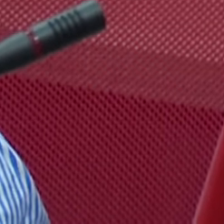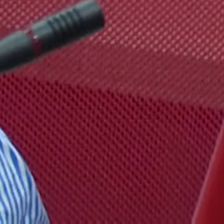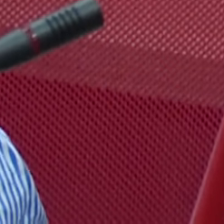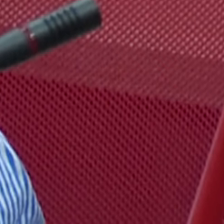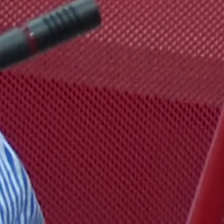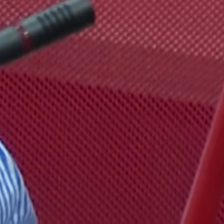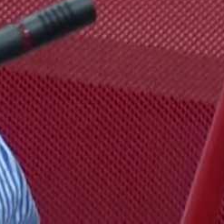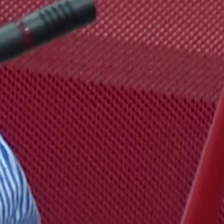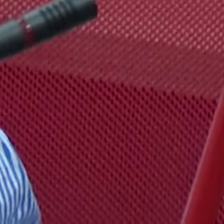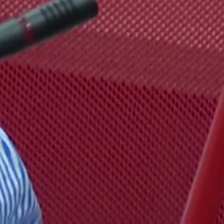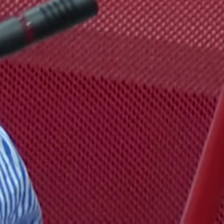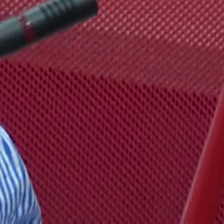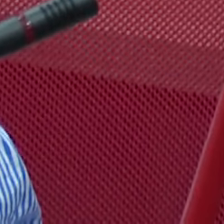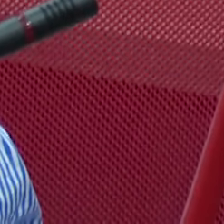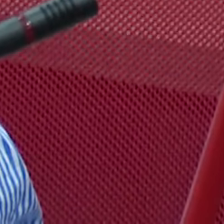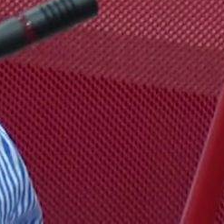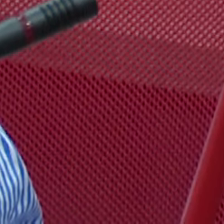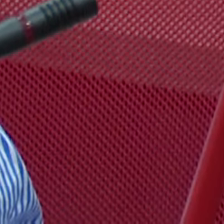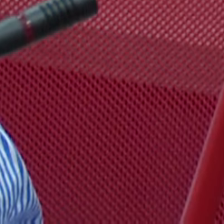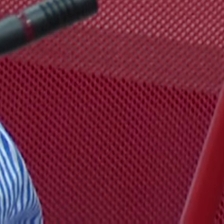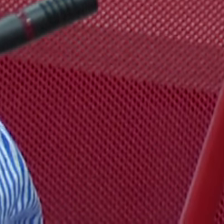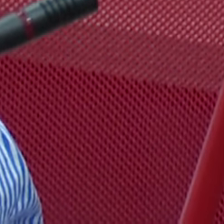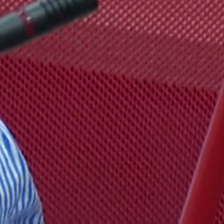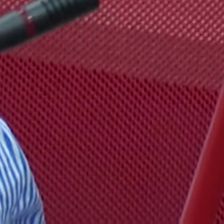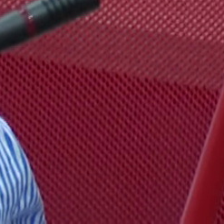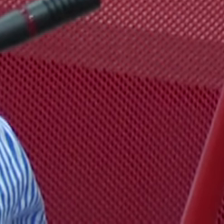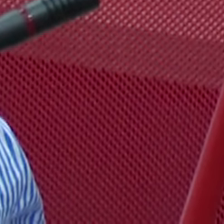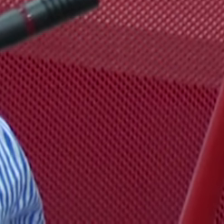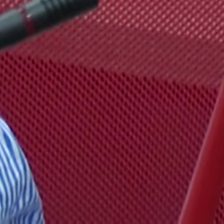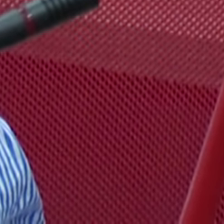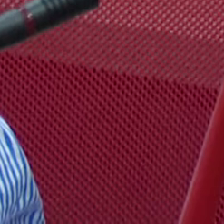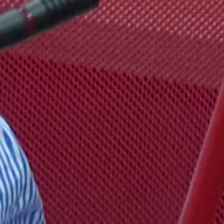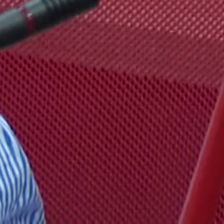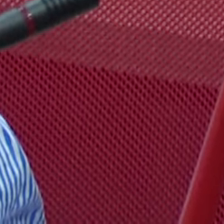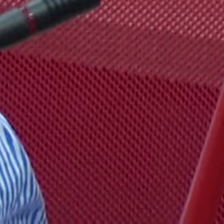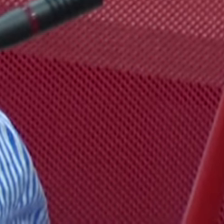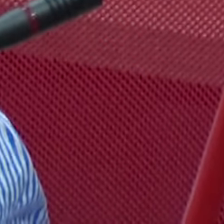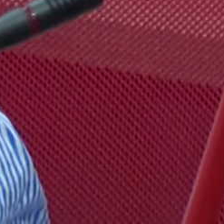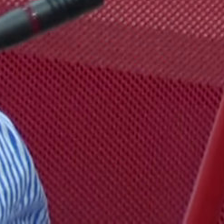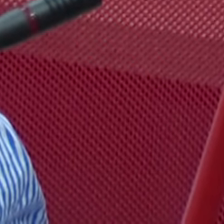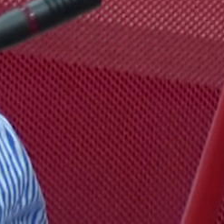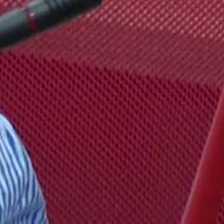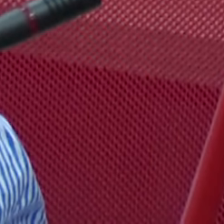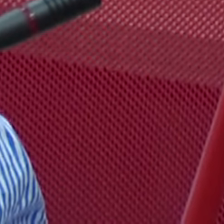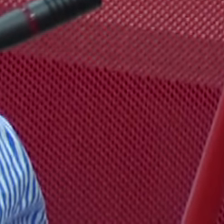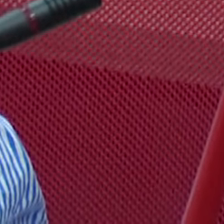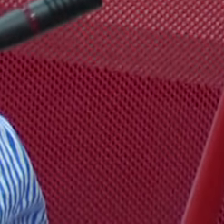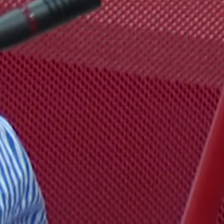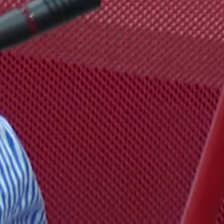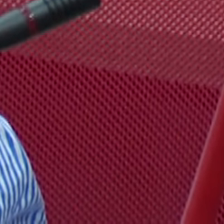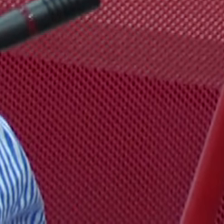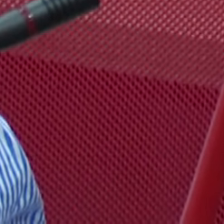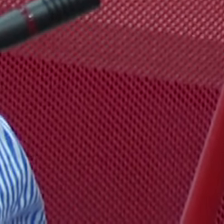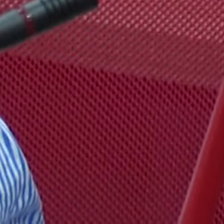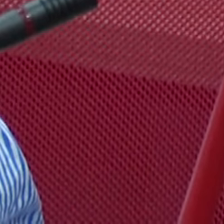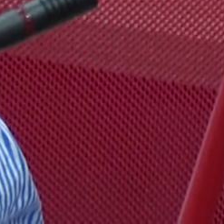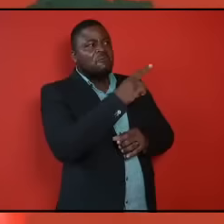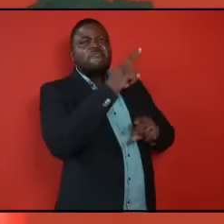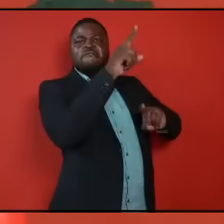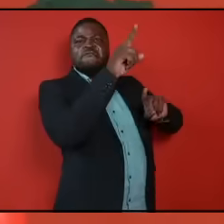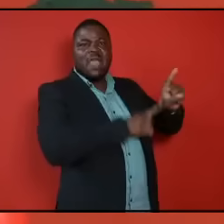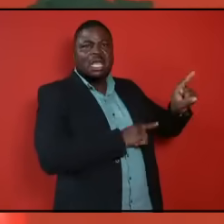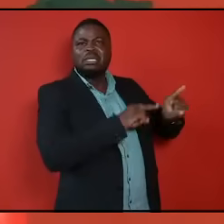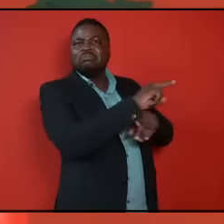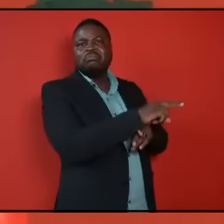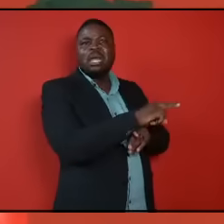water for the past 3 weeks. The government has got no capacity to deliver the basic service of water to